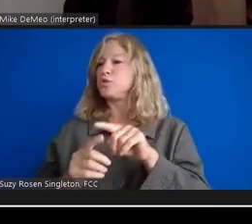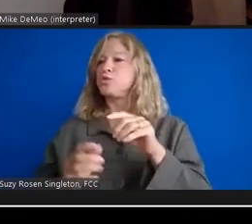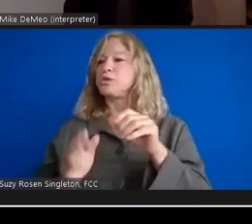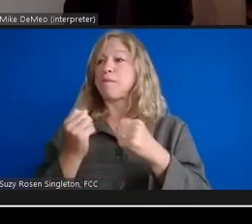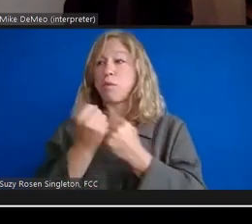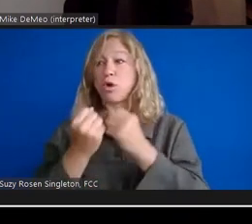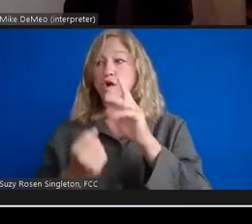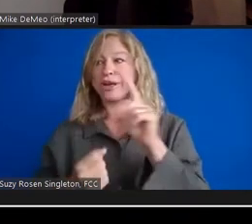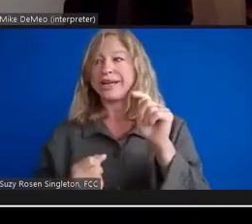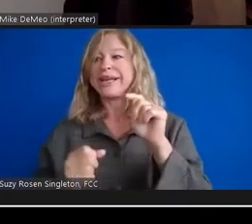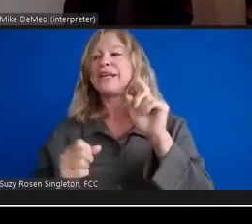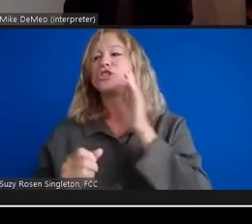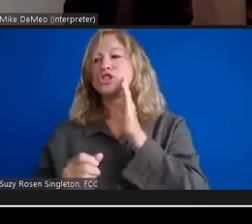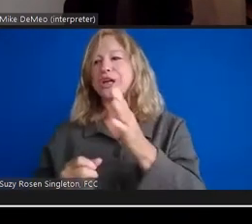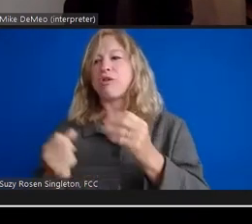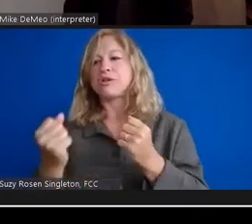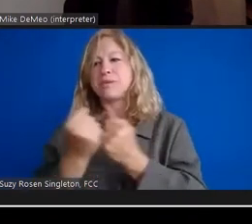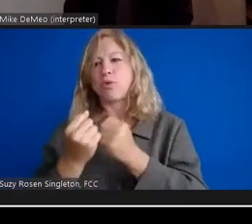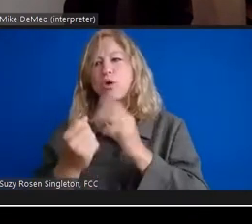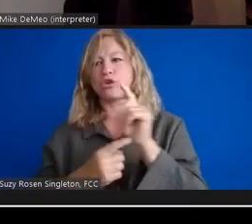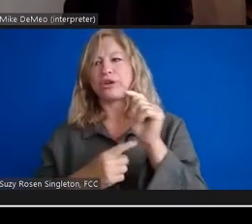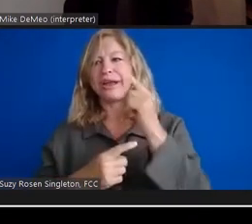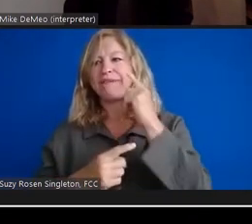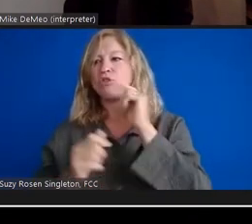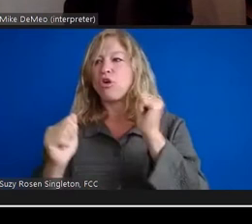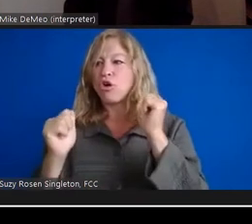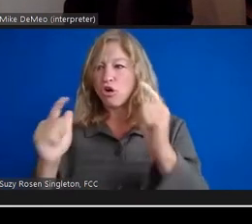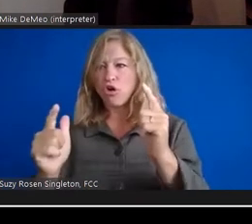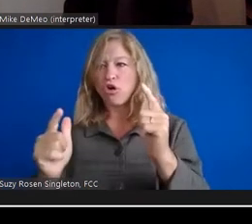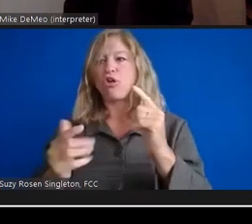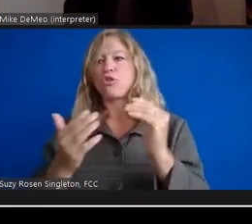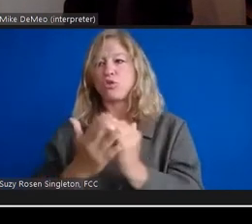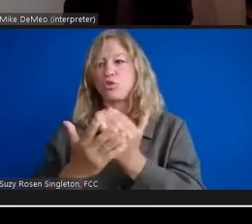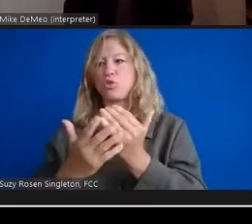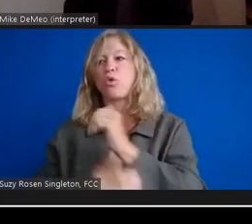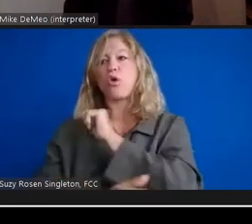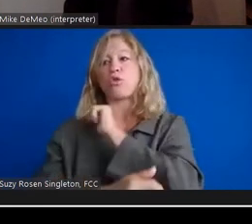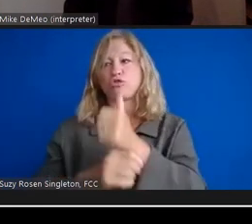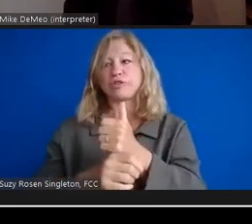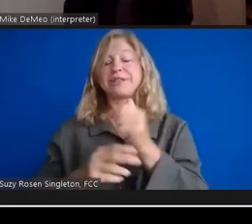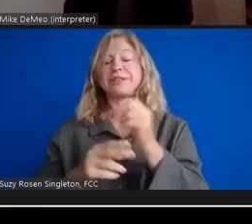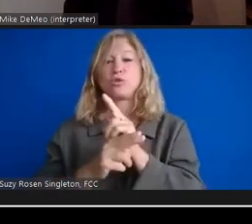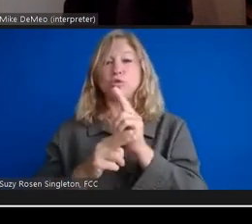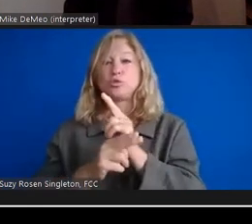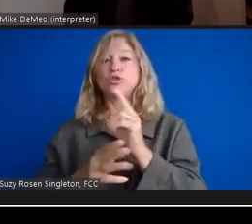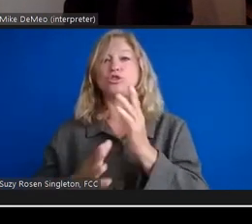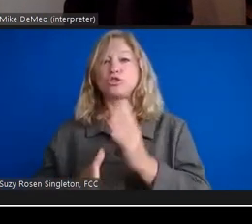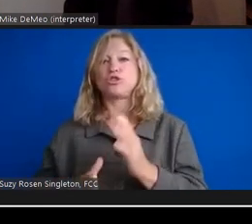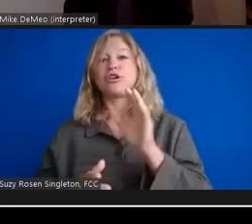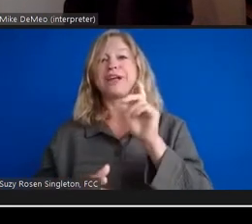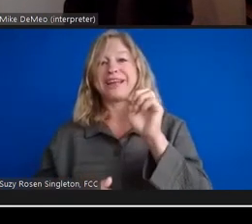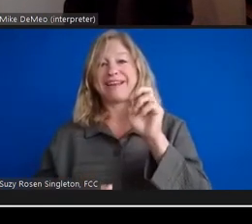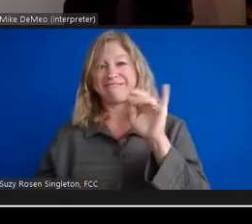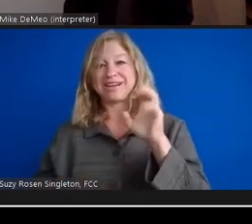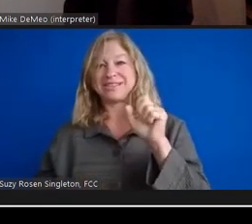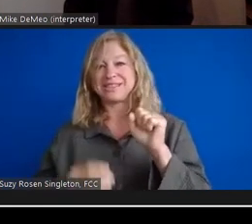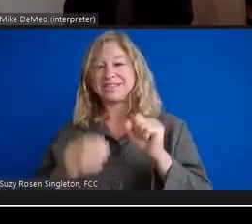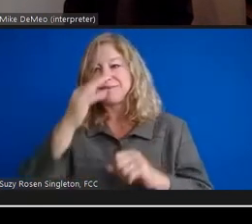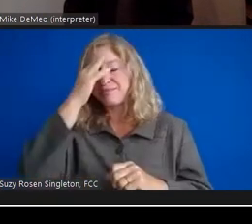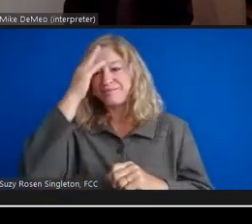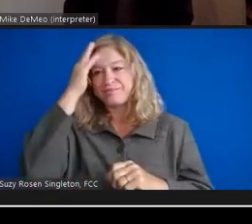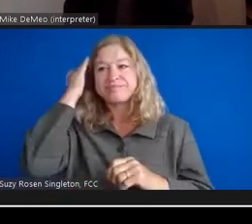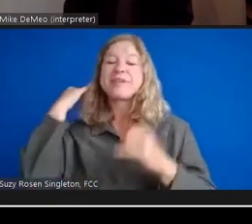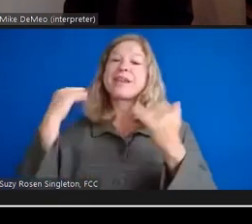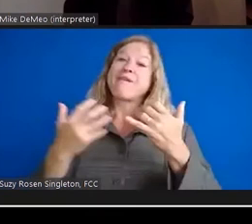resellers, can choose to support chooses to support RTT shall have implemented RTT for all new